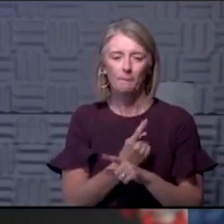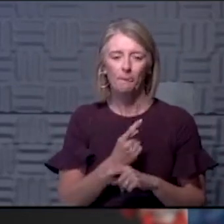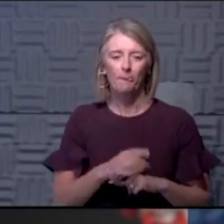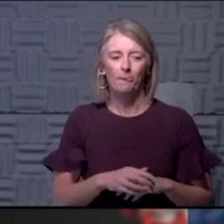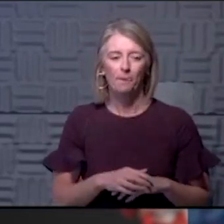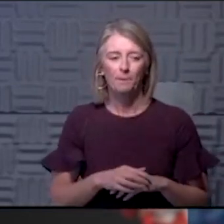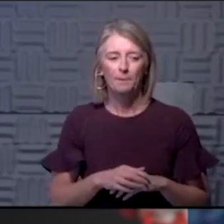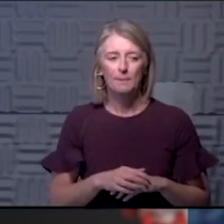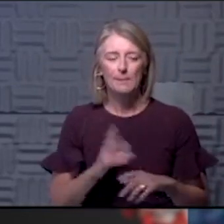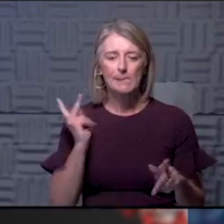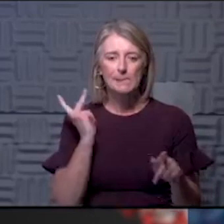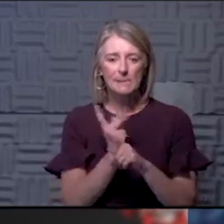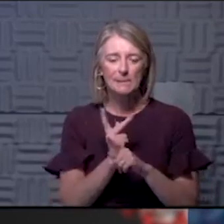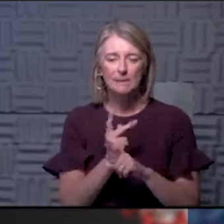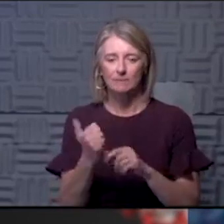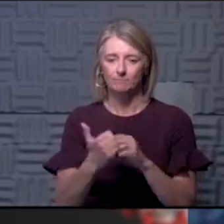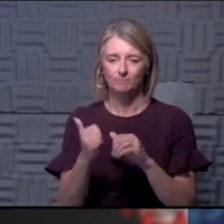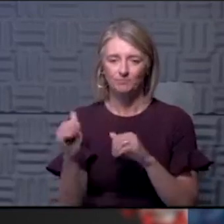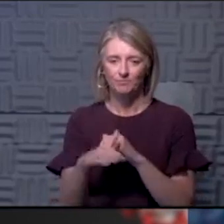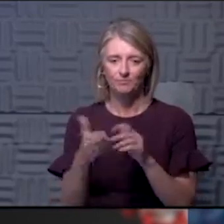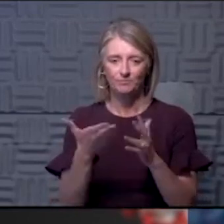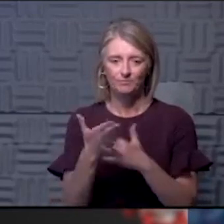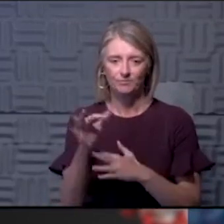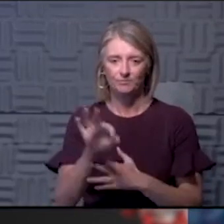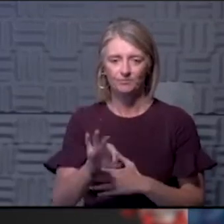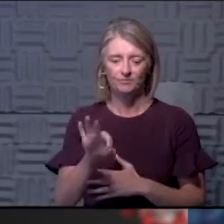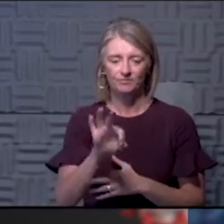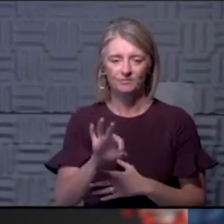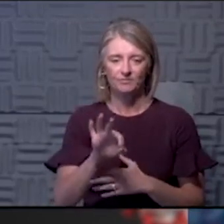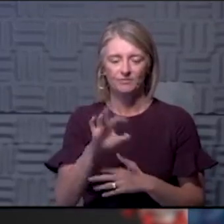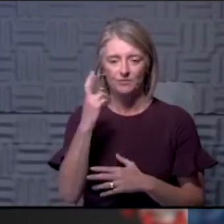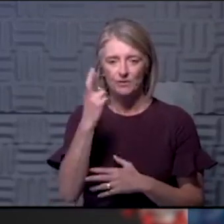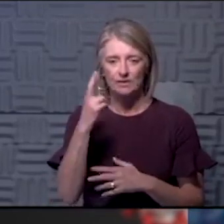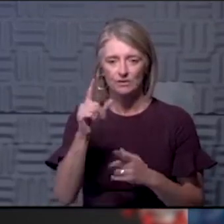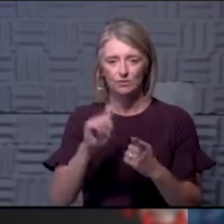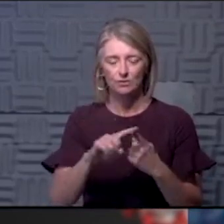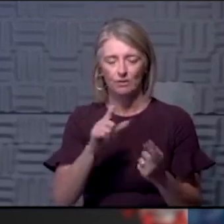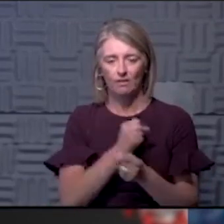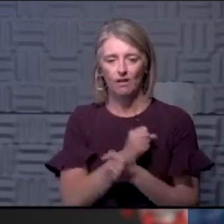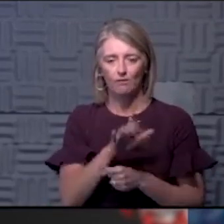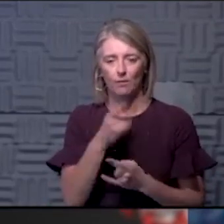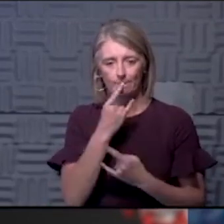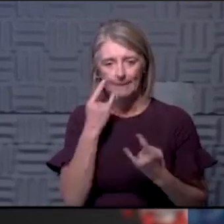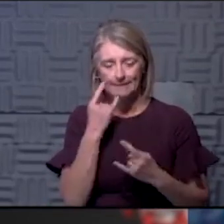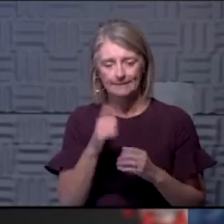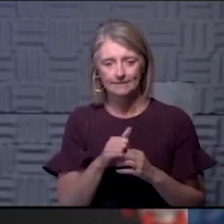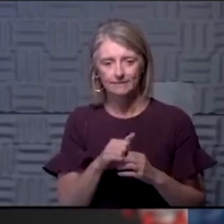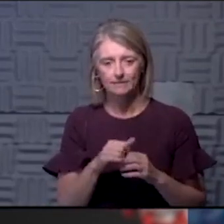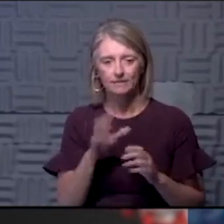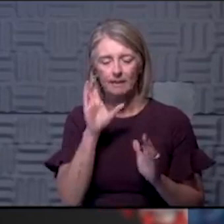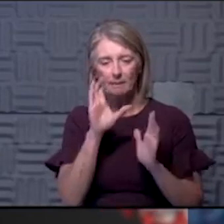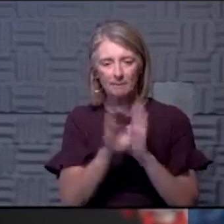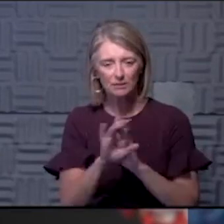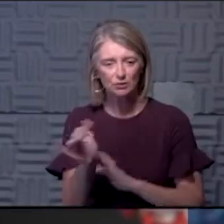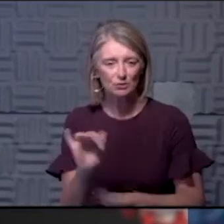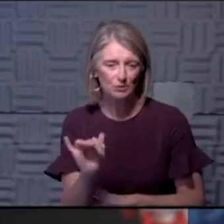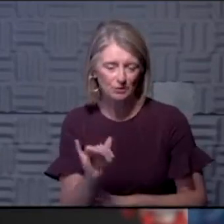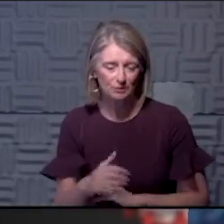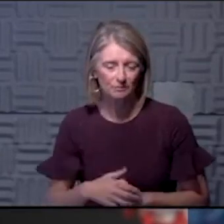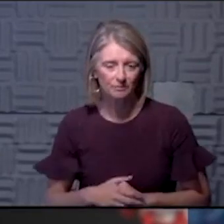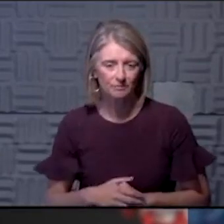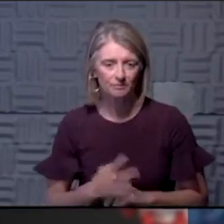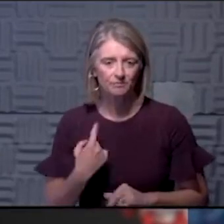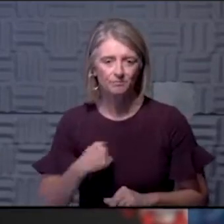keep taking submissions through Friday. Please send us those, and as well as your mask-wearing pictures. We also have